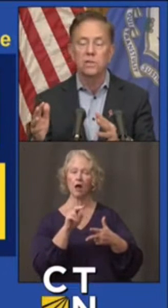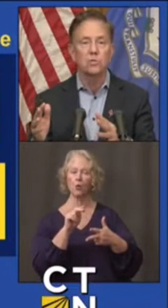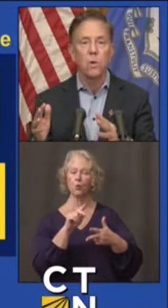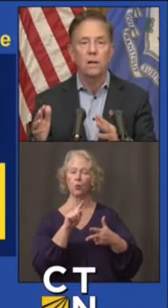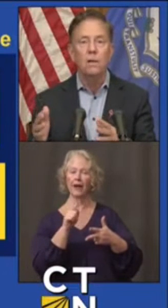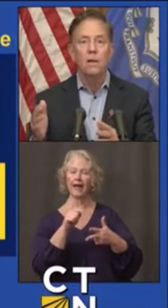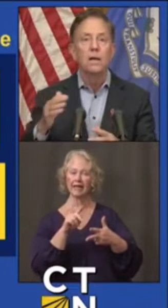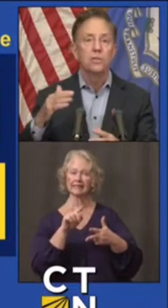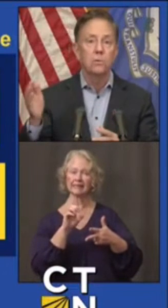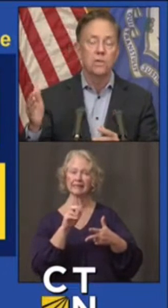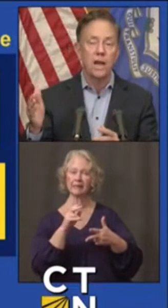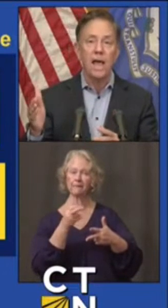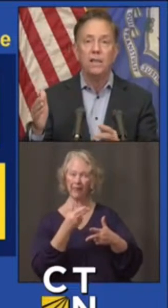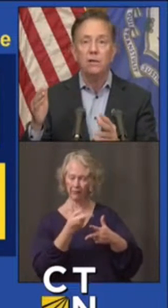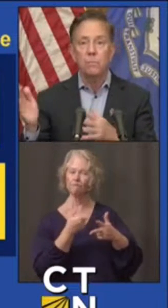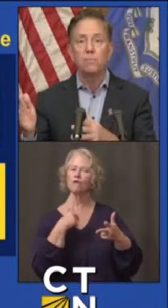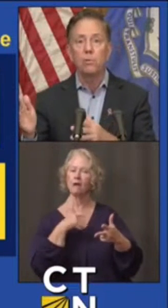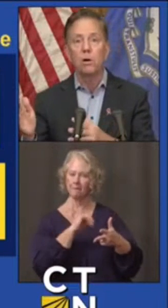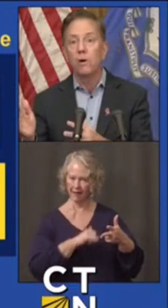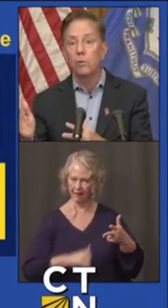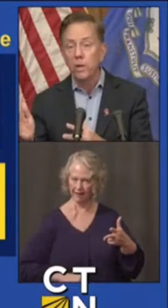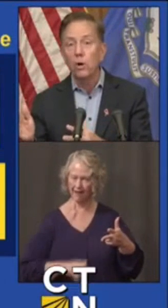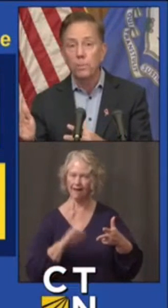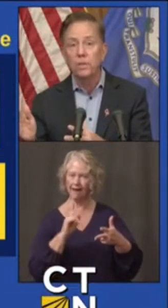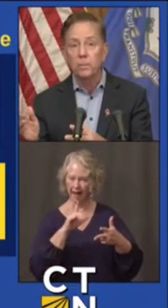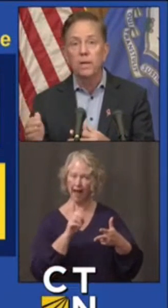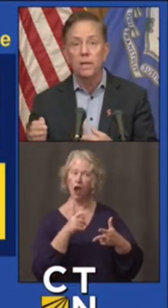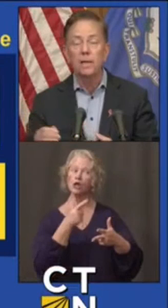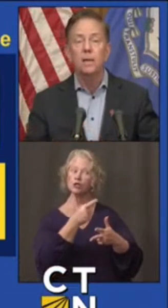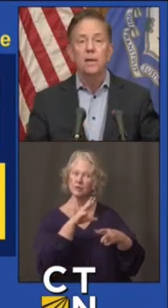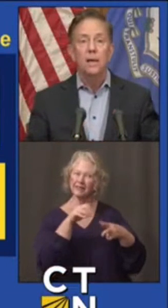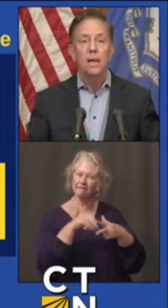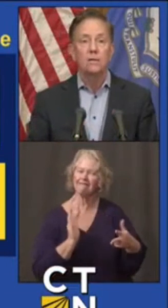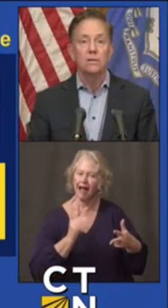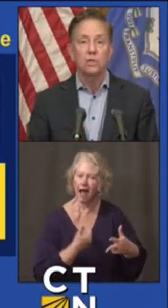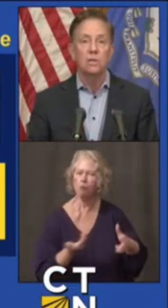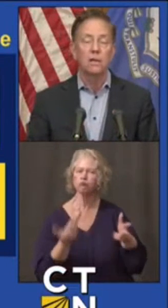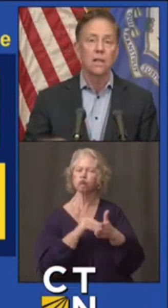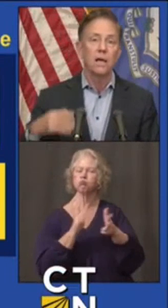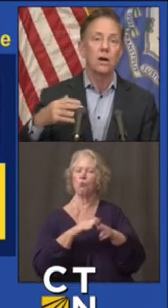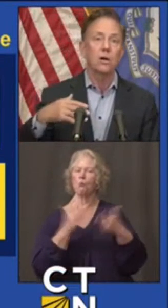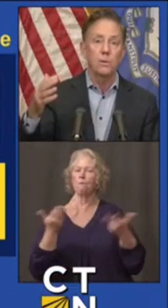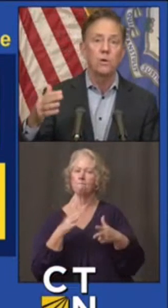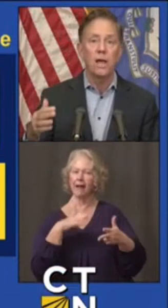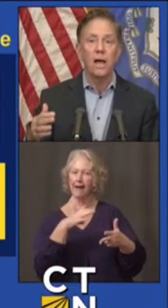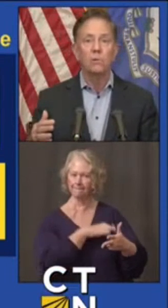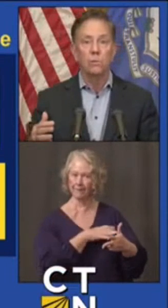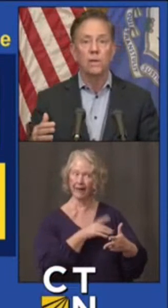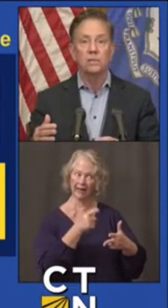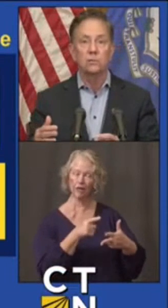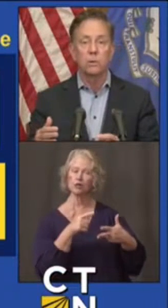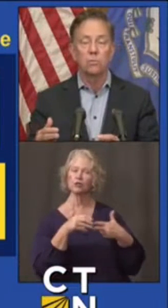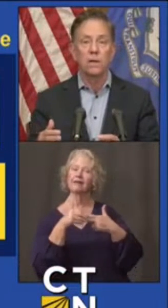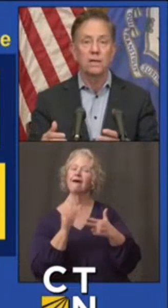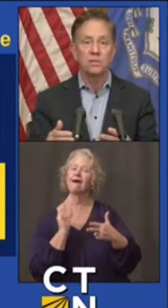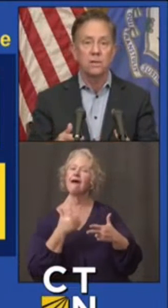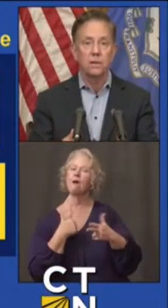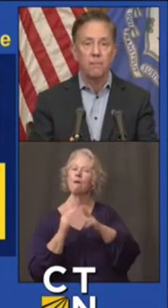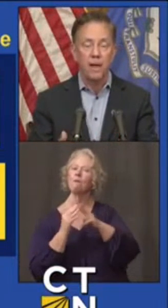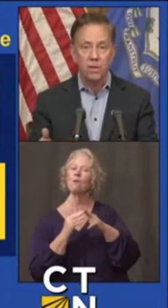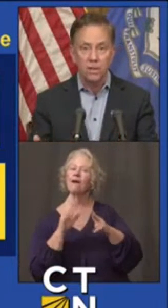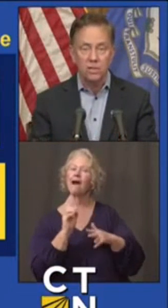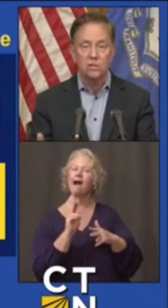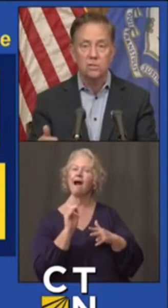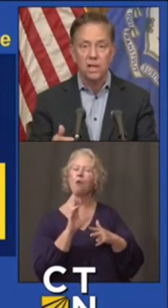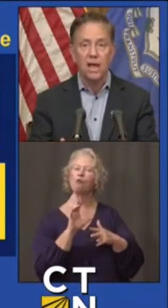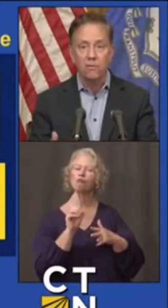as well, and she was an active member of our Reopen Committee. And she led our community outreach as we realized that having